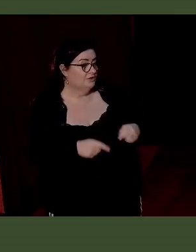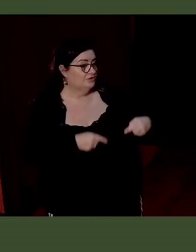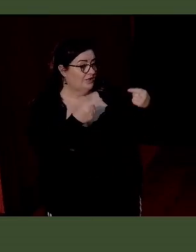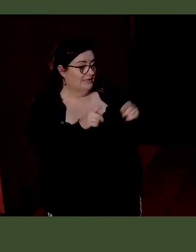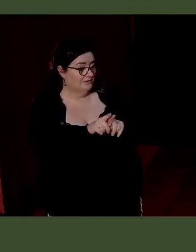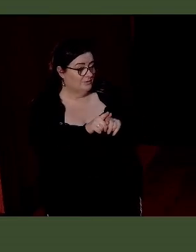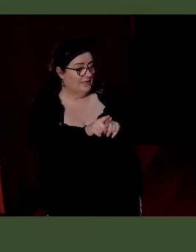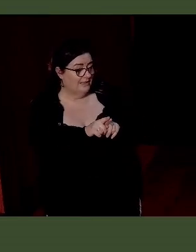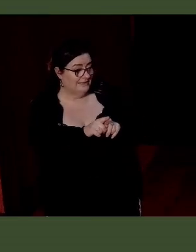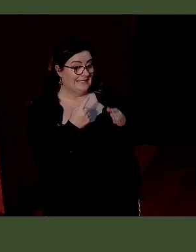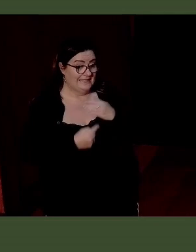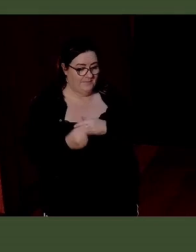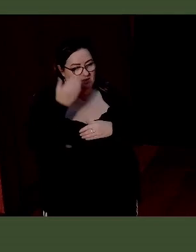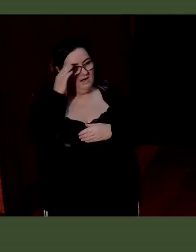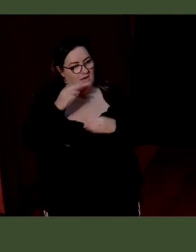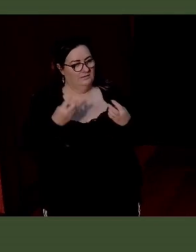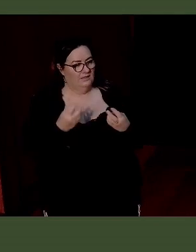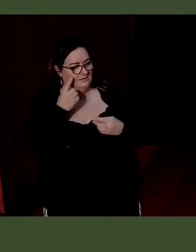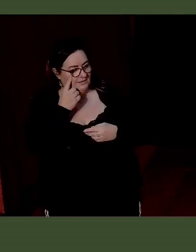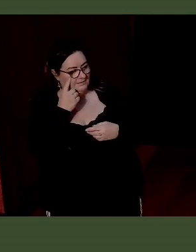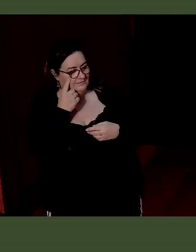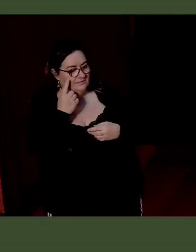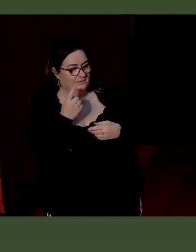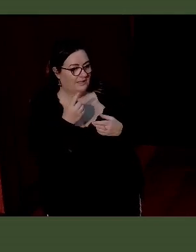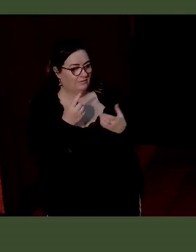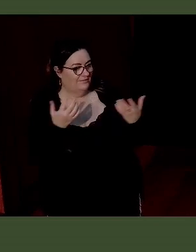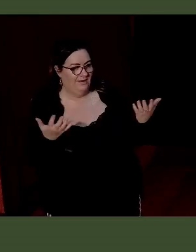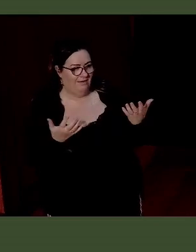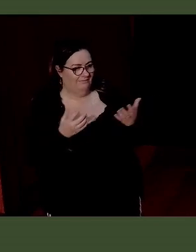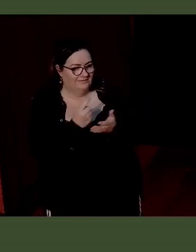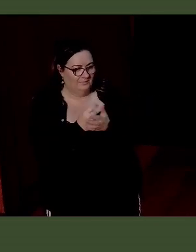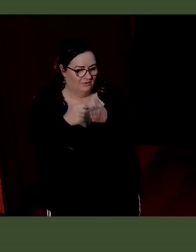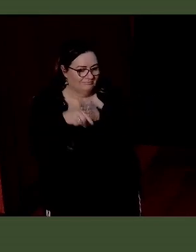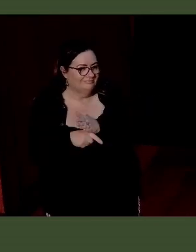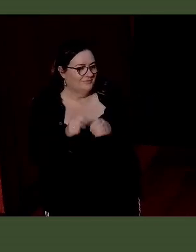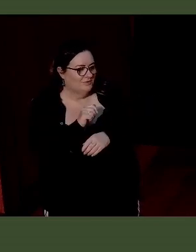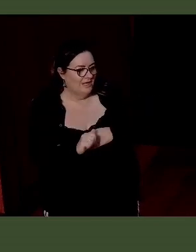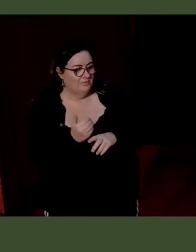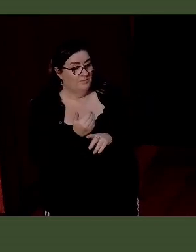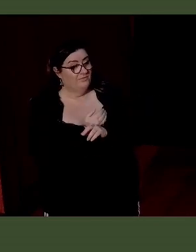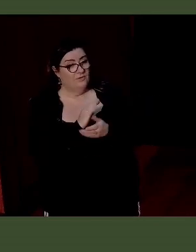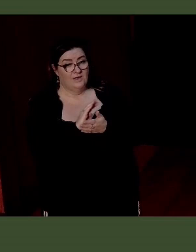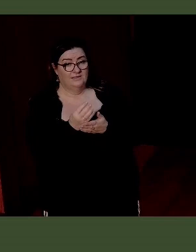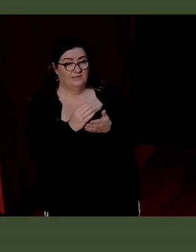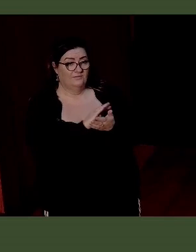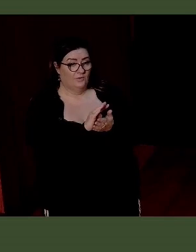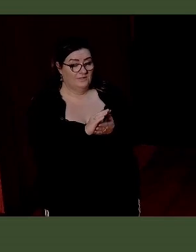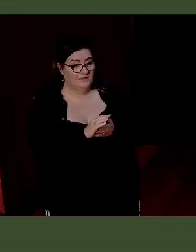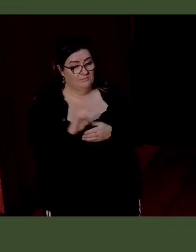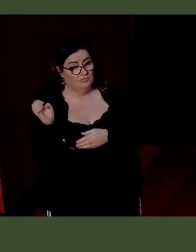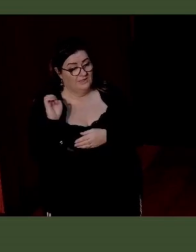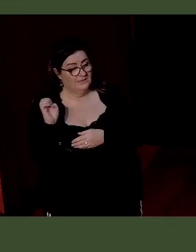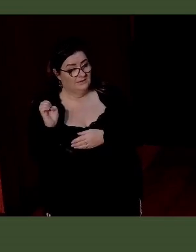independent Ireland was facing, and it requires a lot more thought than I have time to give it today. In the years before 1914, Britain is